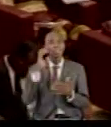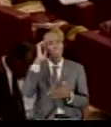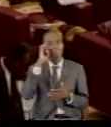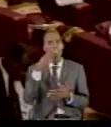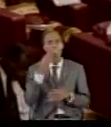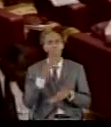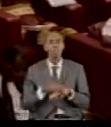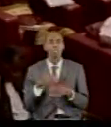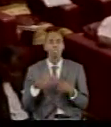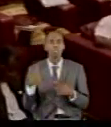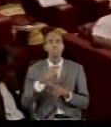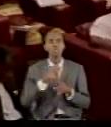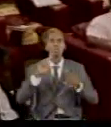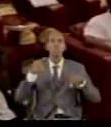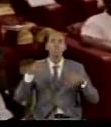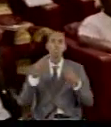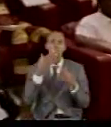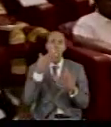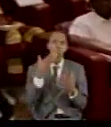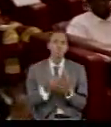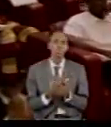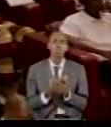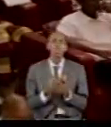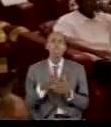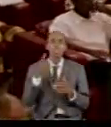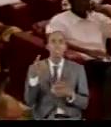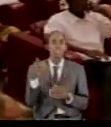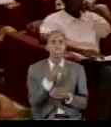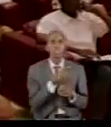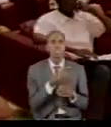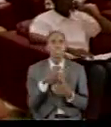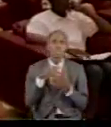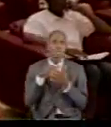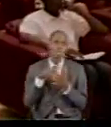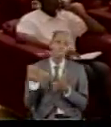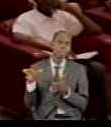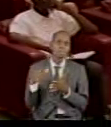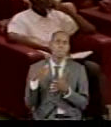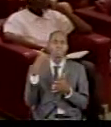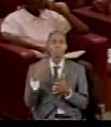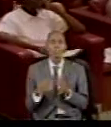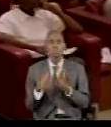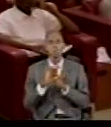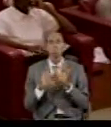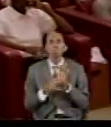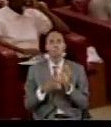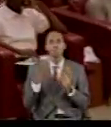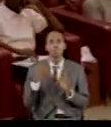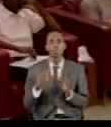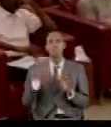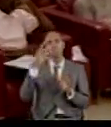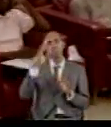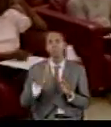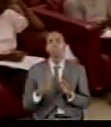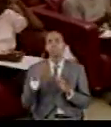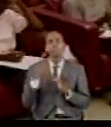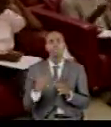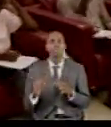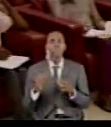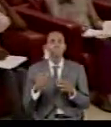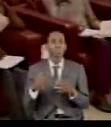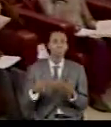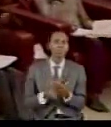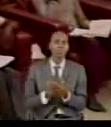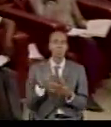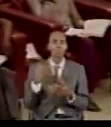them, full well, ye reject the commandment of God, the gospel of